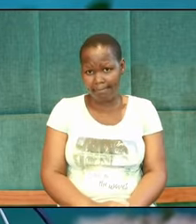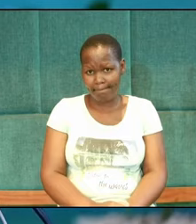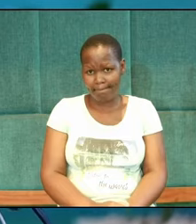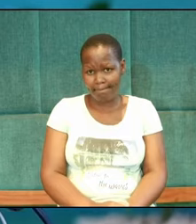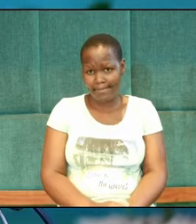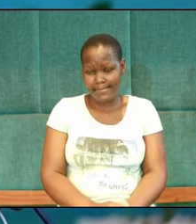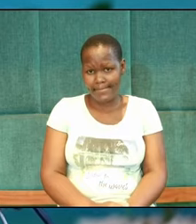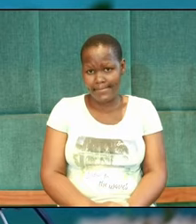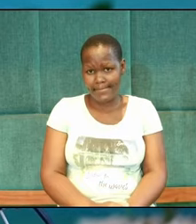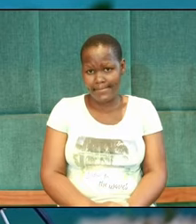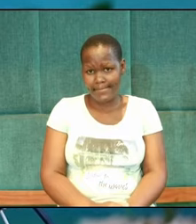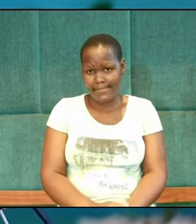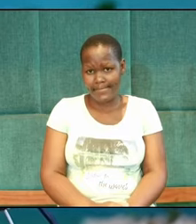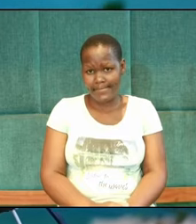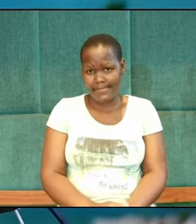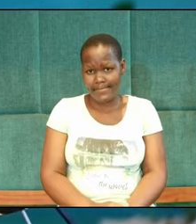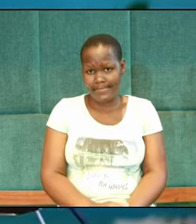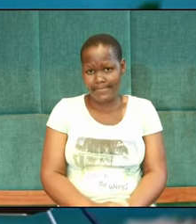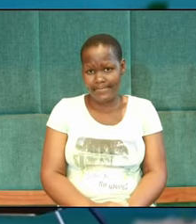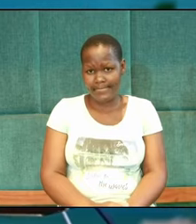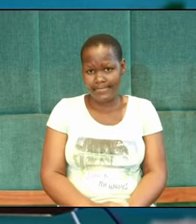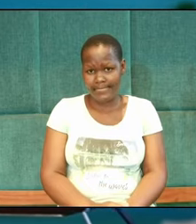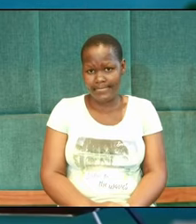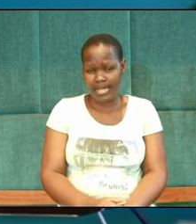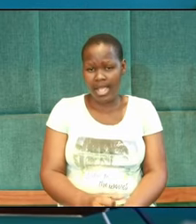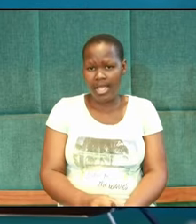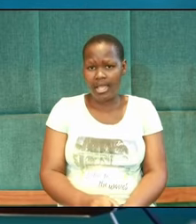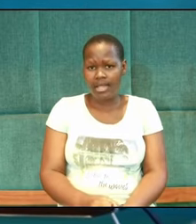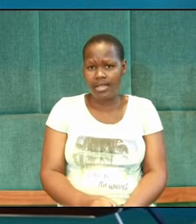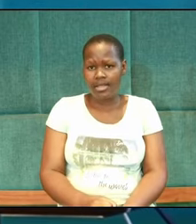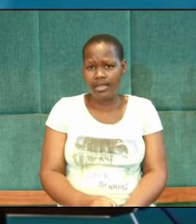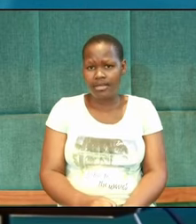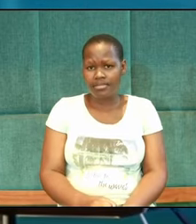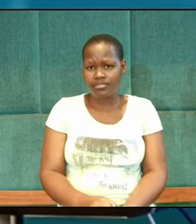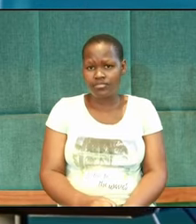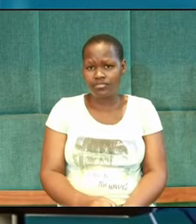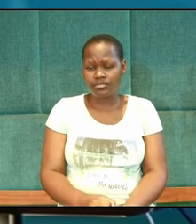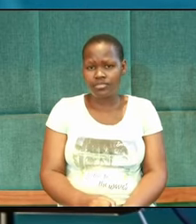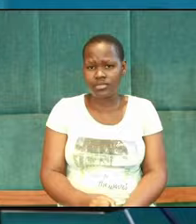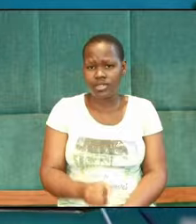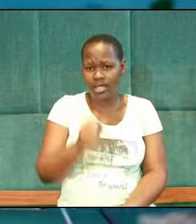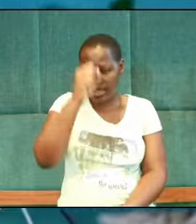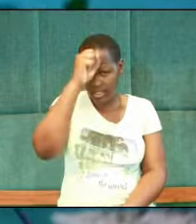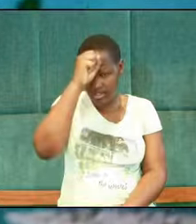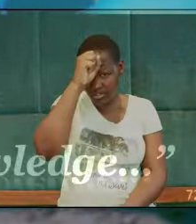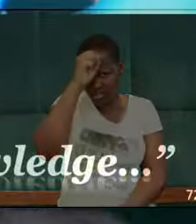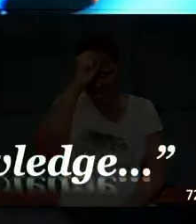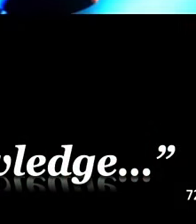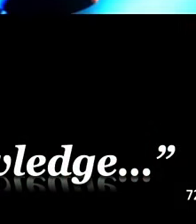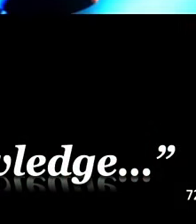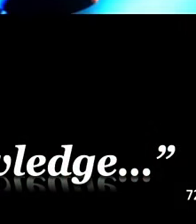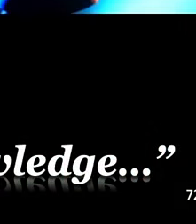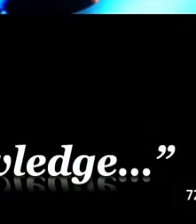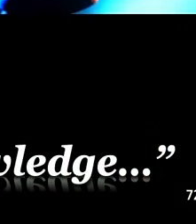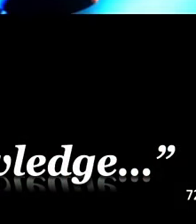Watch the text carefully. Ignorance is a choice. You cannot reject what was not into